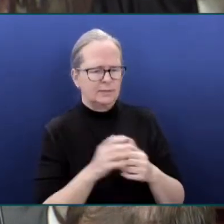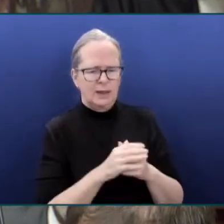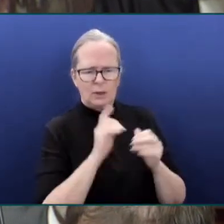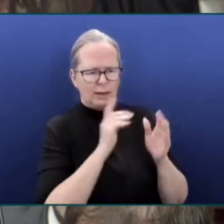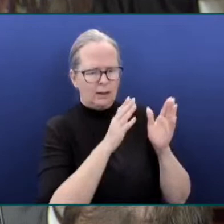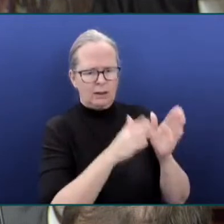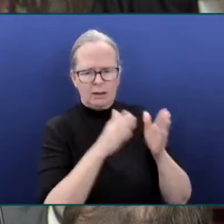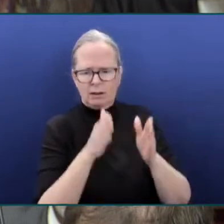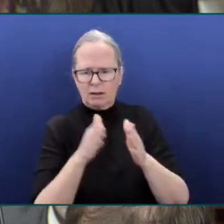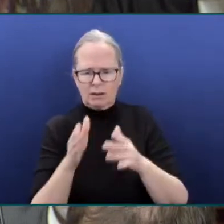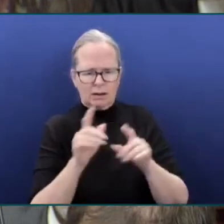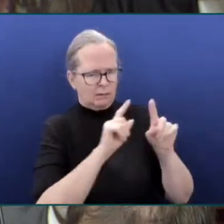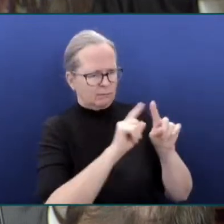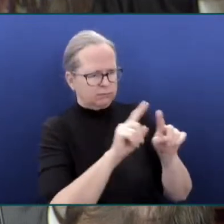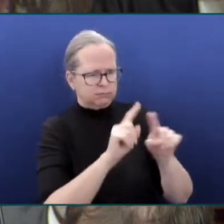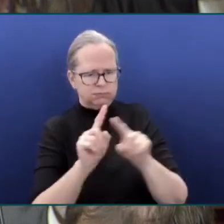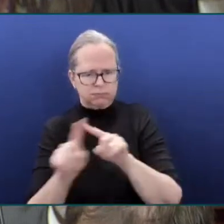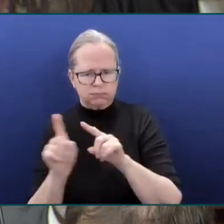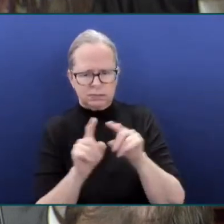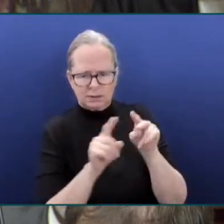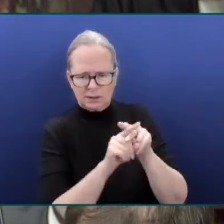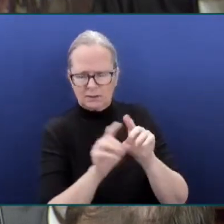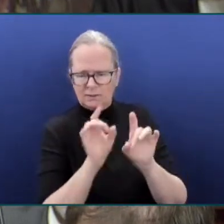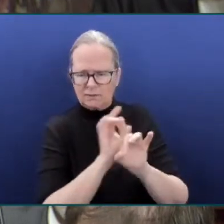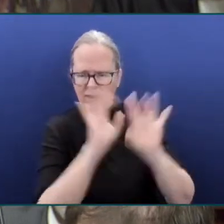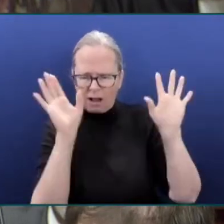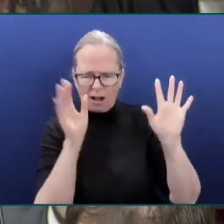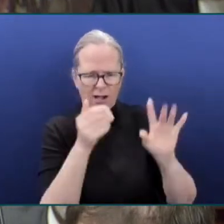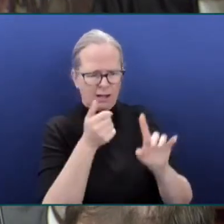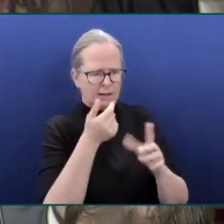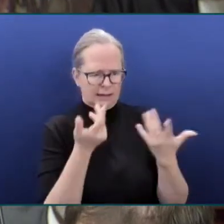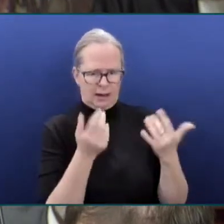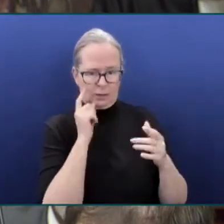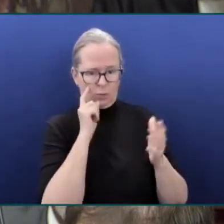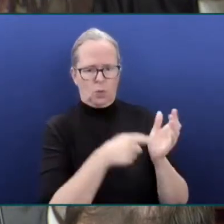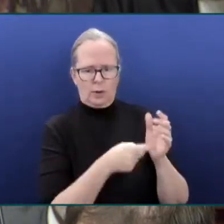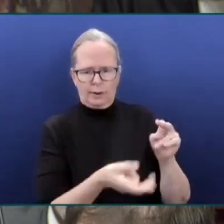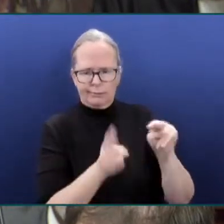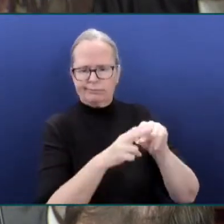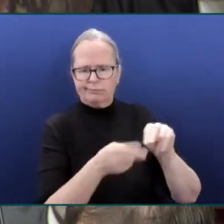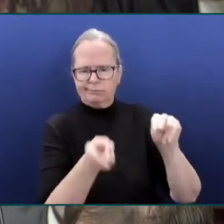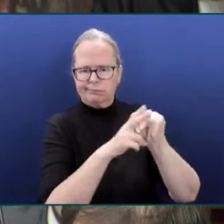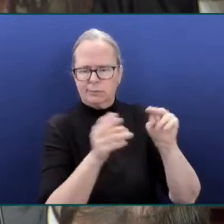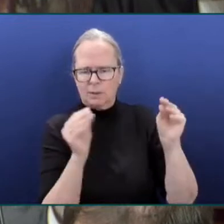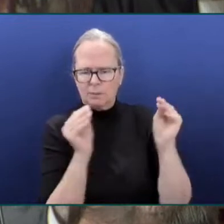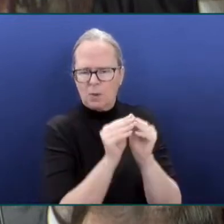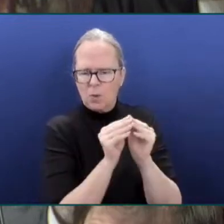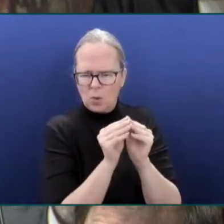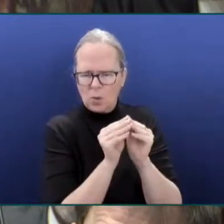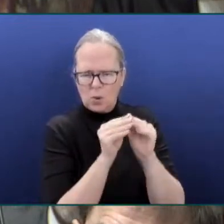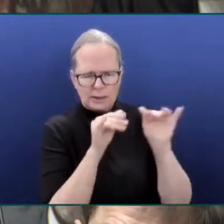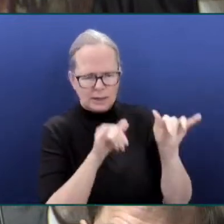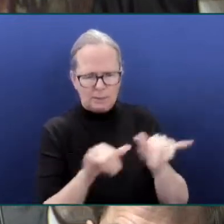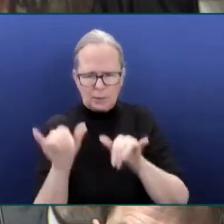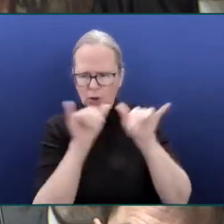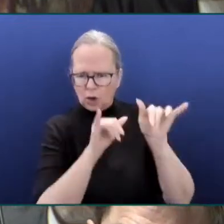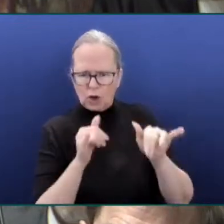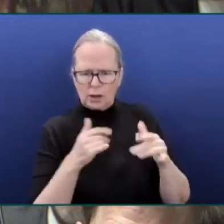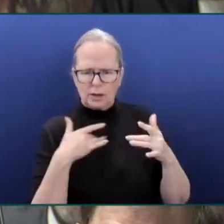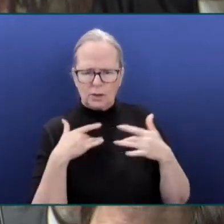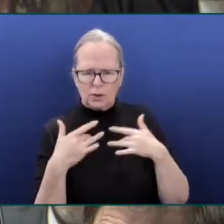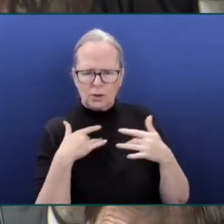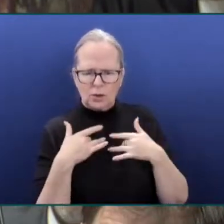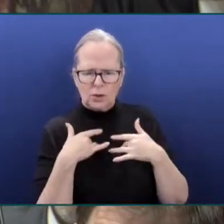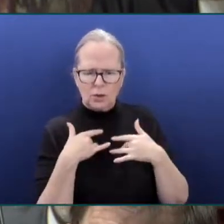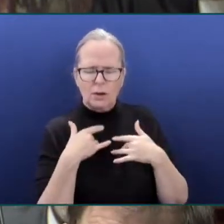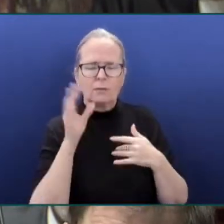our system for repeat violent offenders. I'm pleased that we have a commitment that they said they would make those changes this spring, and we'll be watching